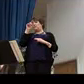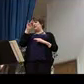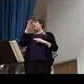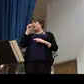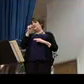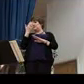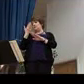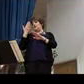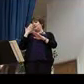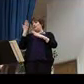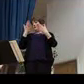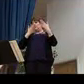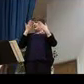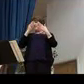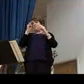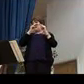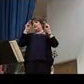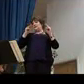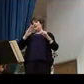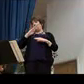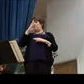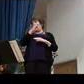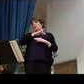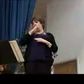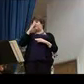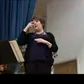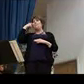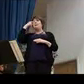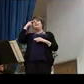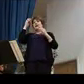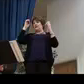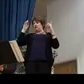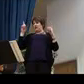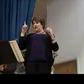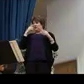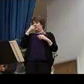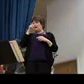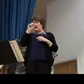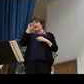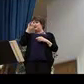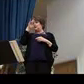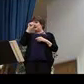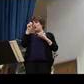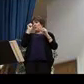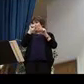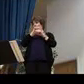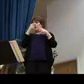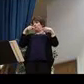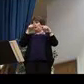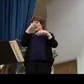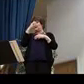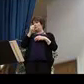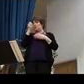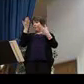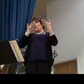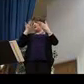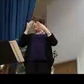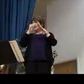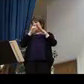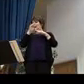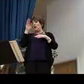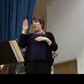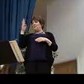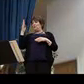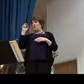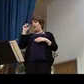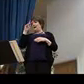Education. Angela worked through high school as a waitress at a Blue Anchor Cafe and is a 1999